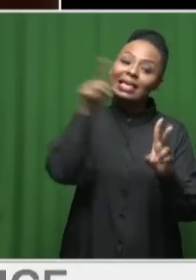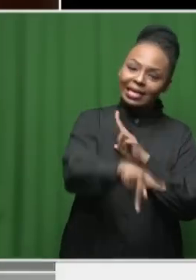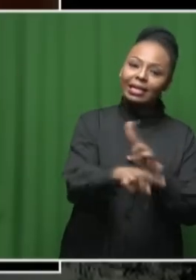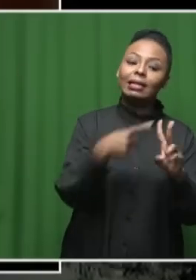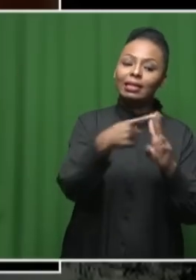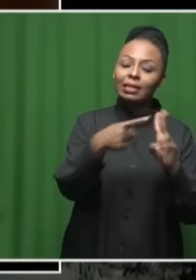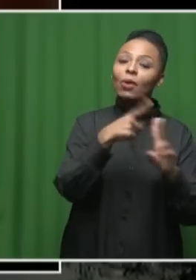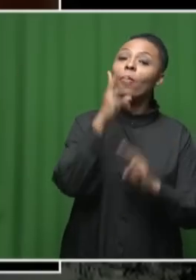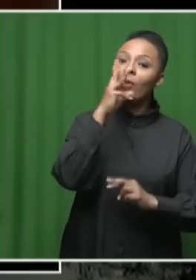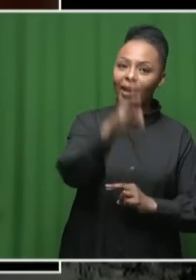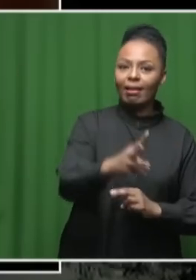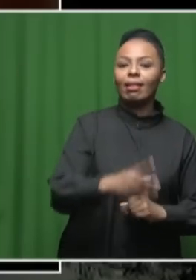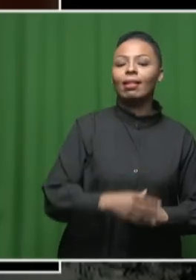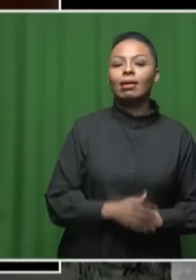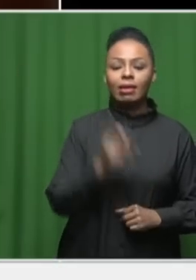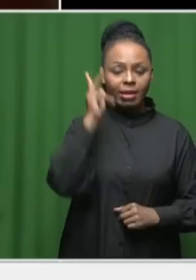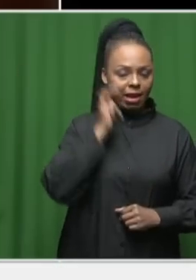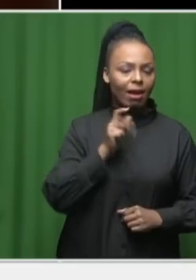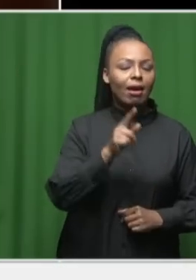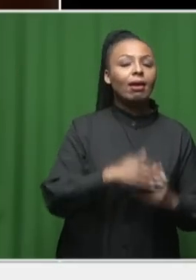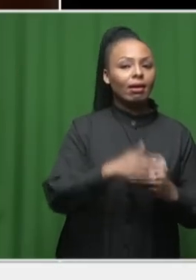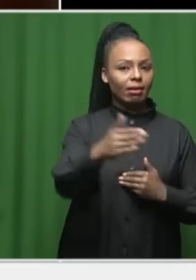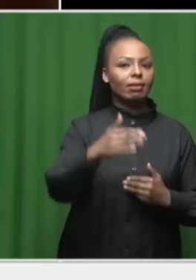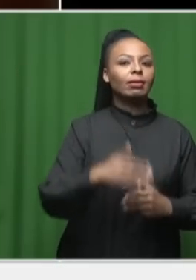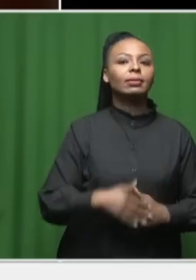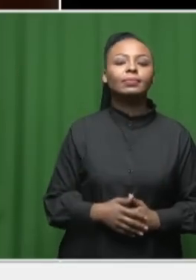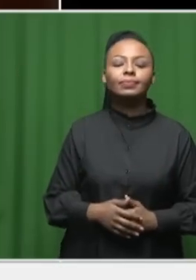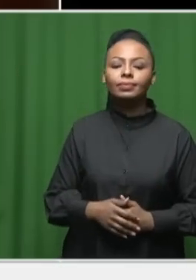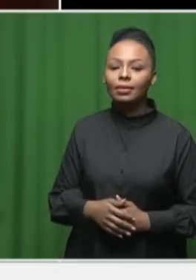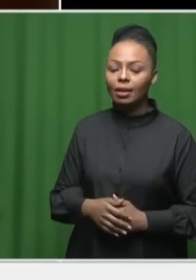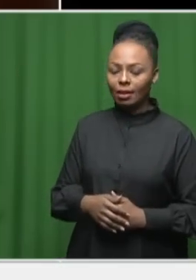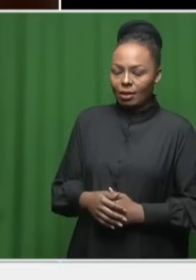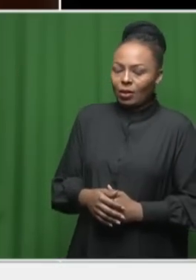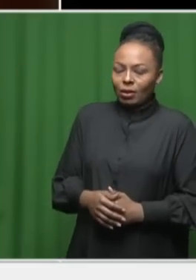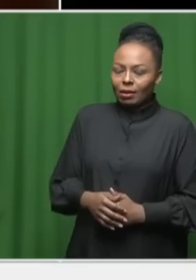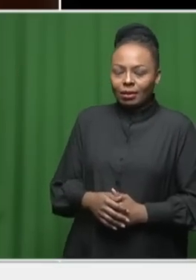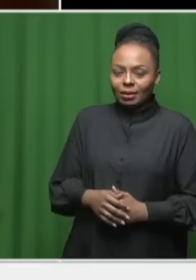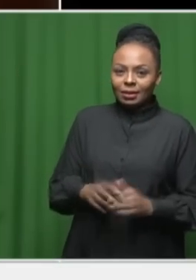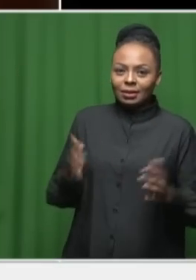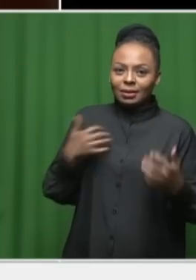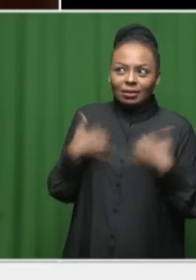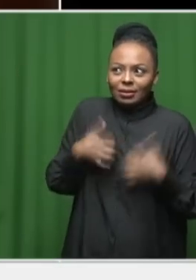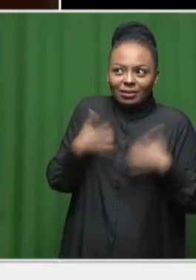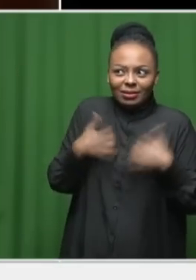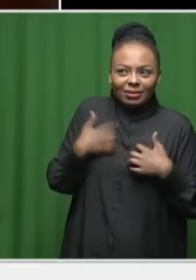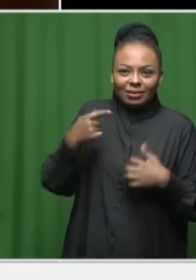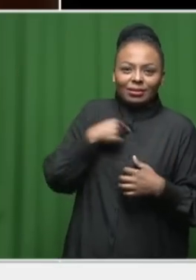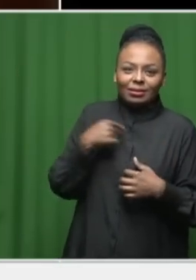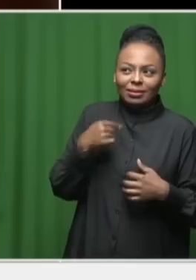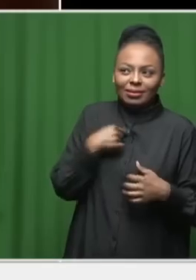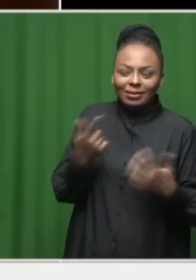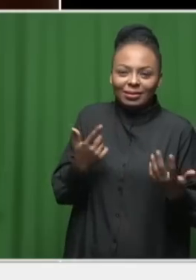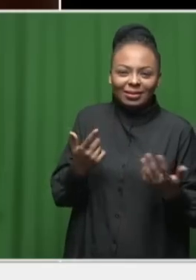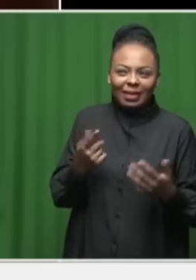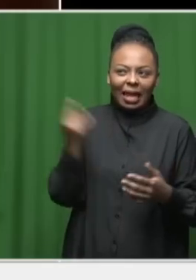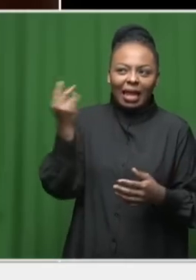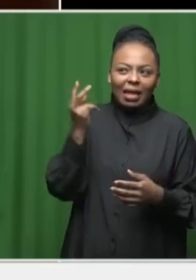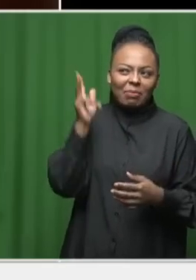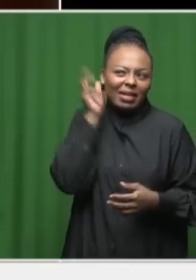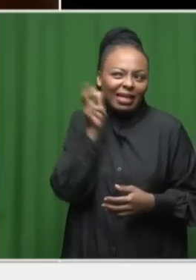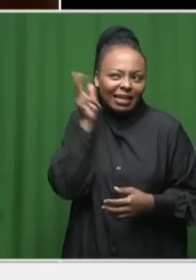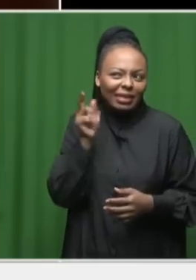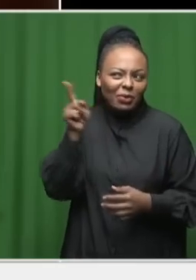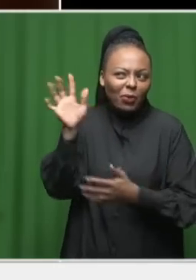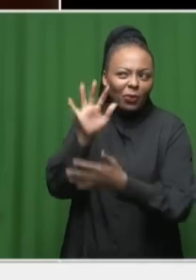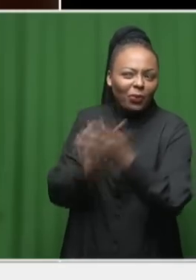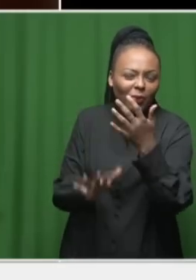one would want to think that, this is just listening to some movie script, but unfortunately it is real life. You talk, Gayton,